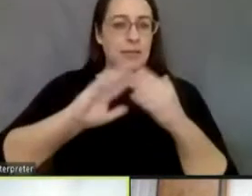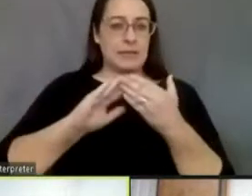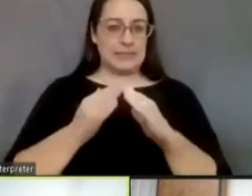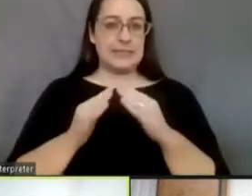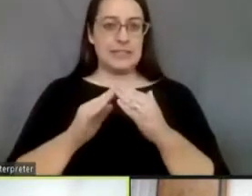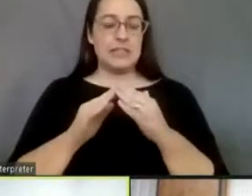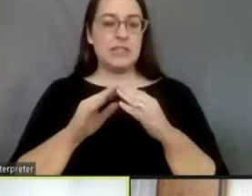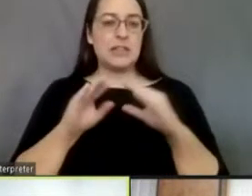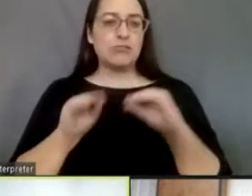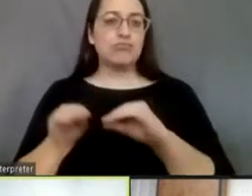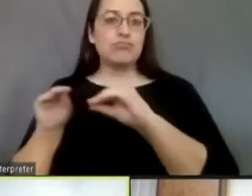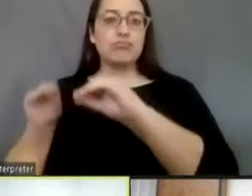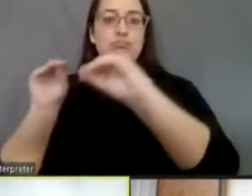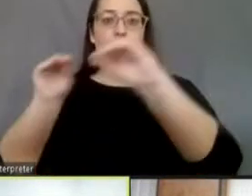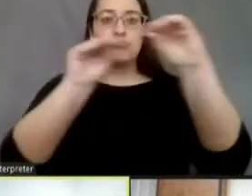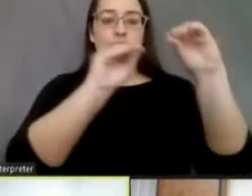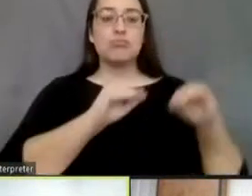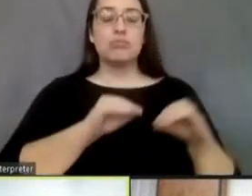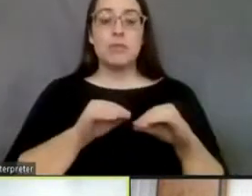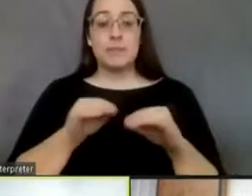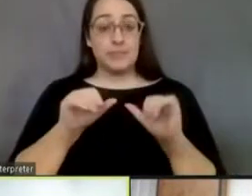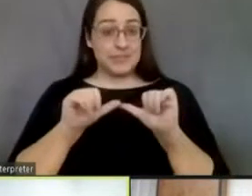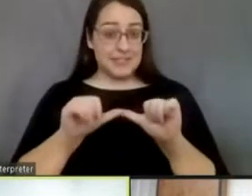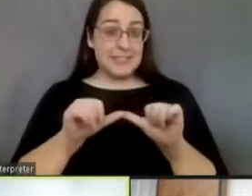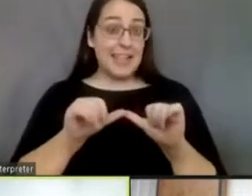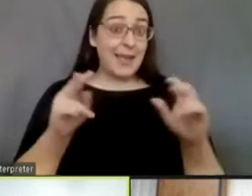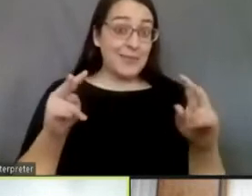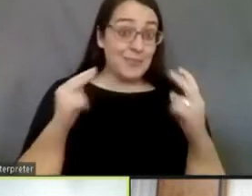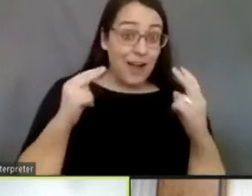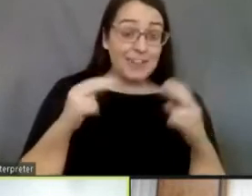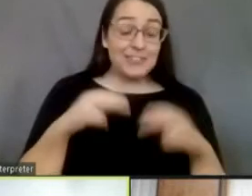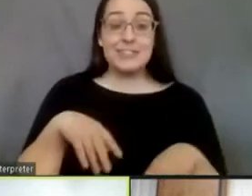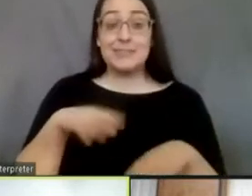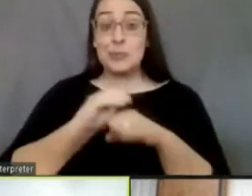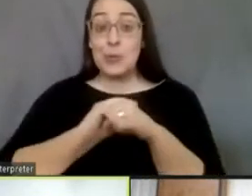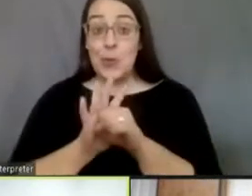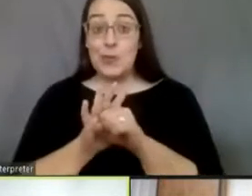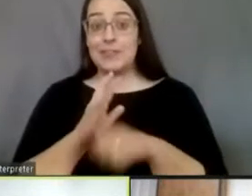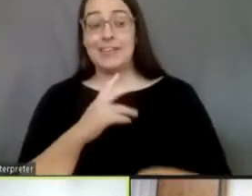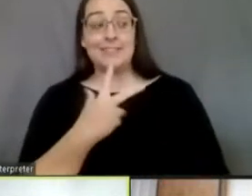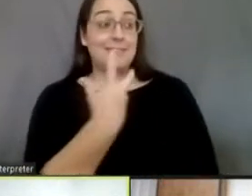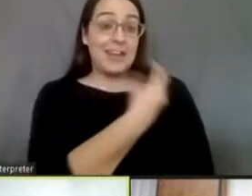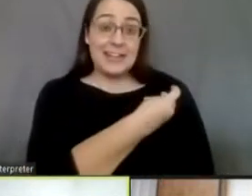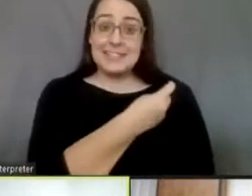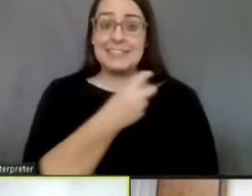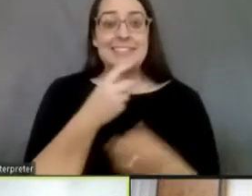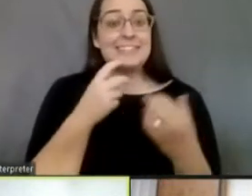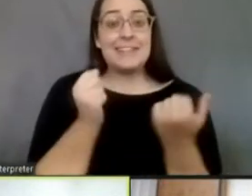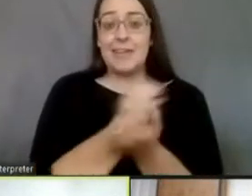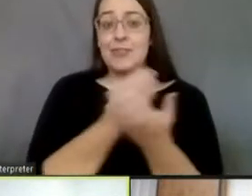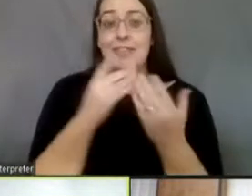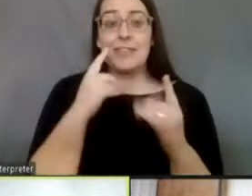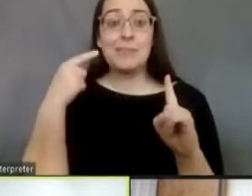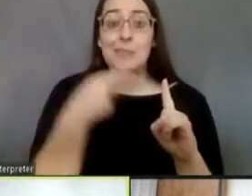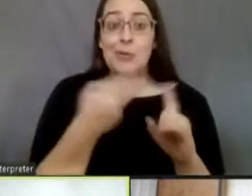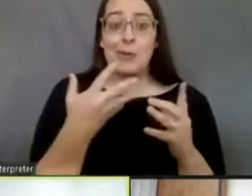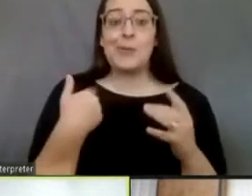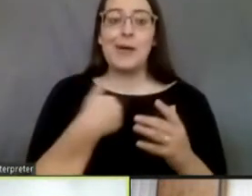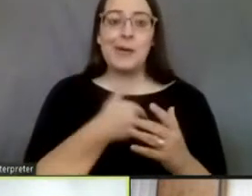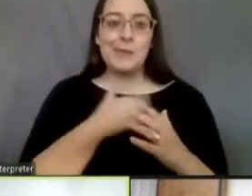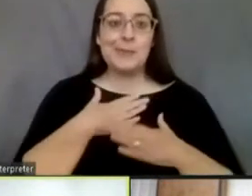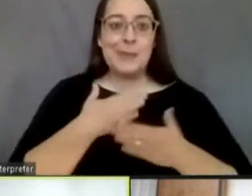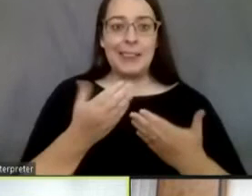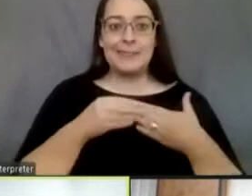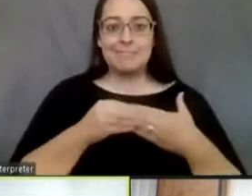stay tuned for all of that. The name of this COVID game, as well as the vaccines, has been adapt, adapt, adapt. So